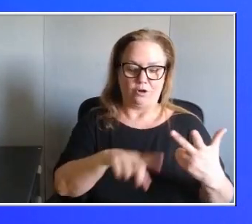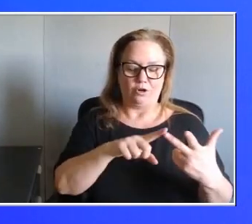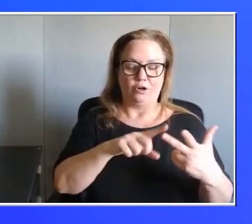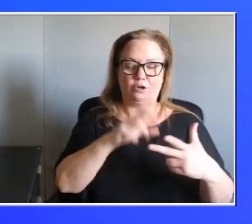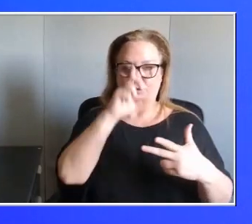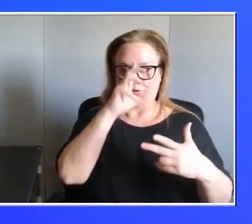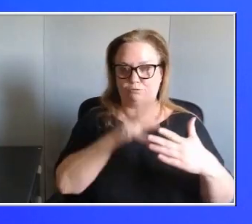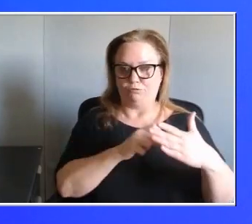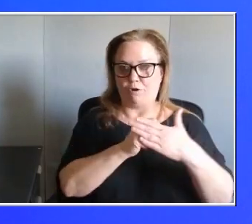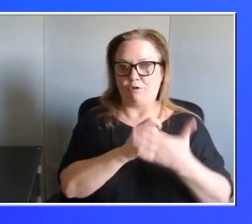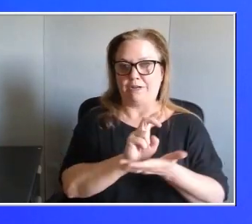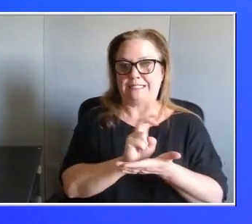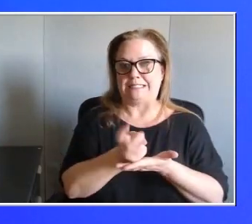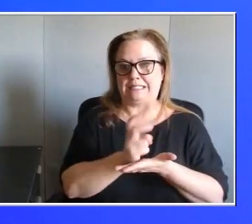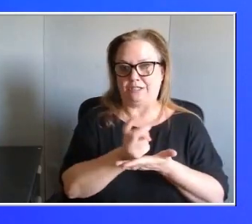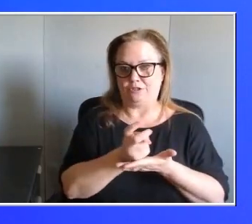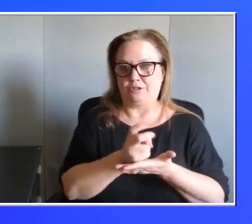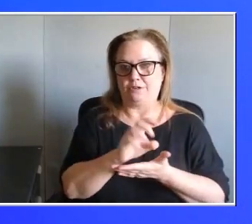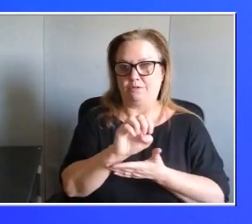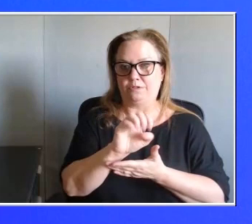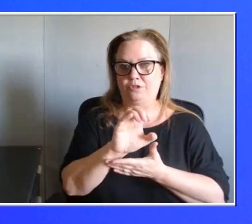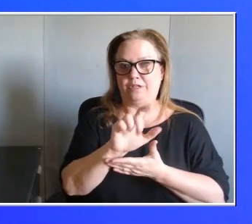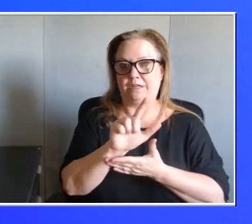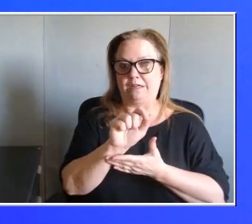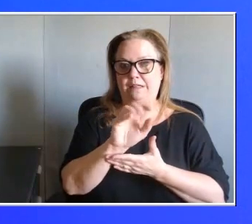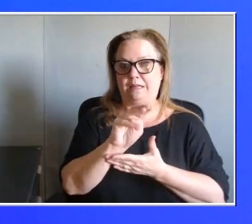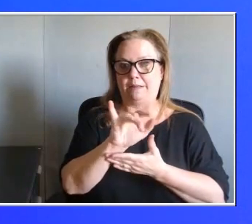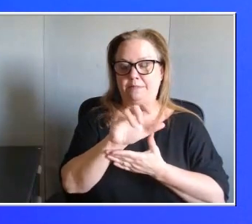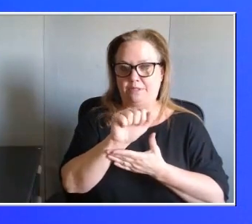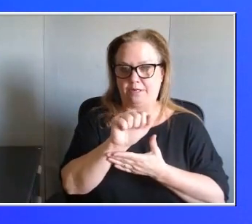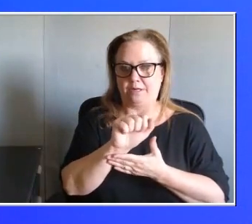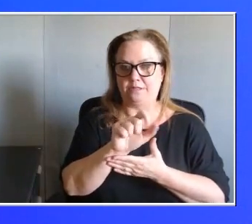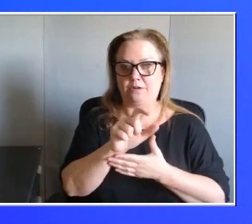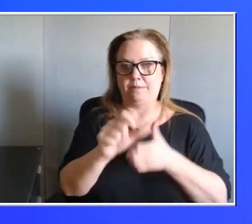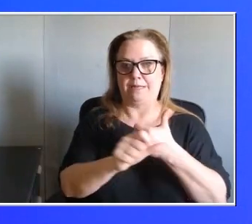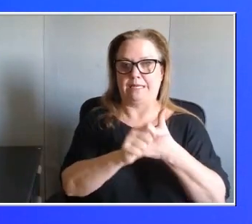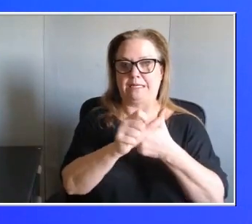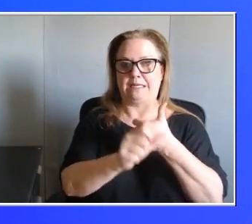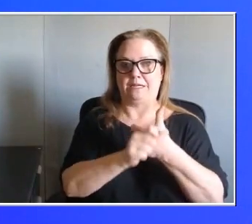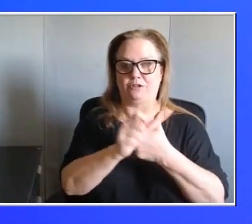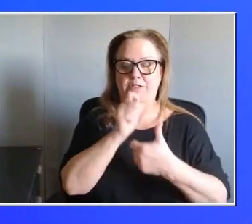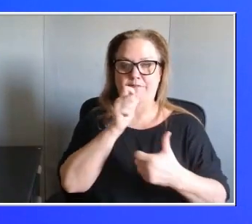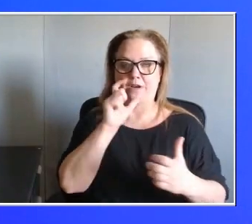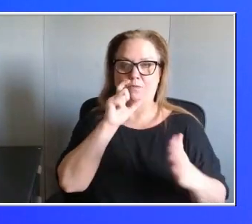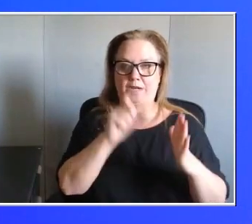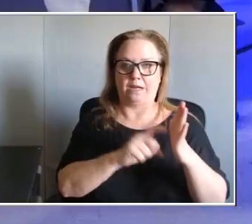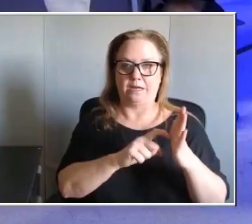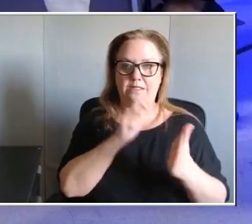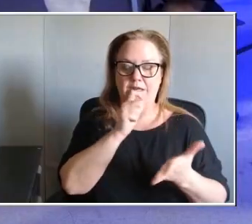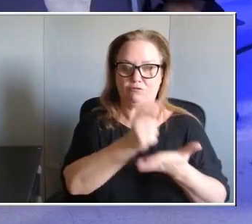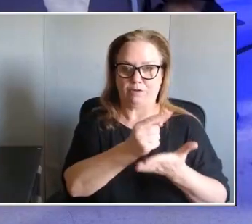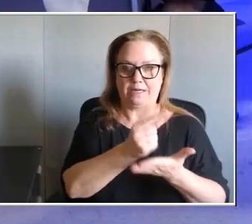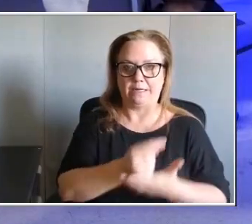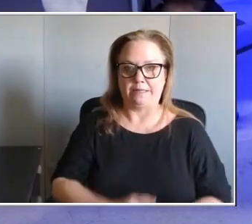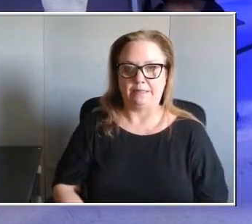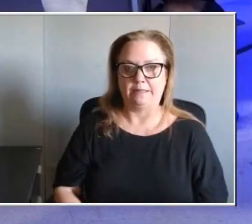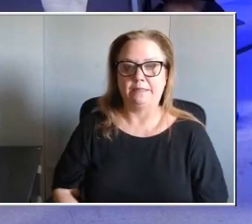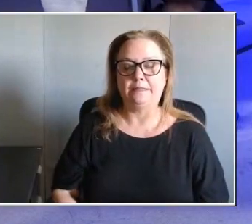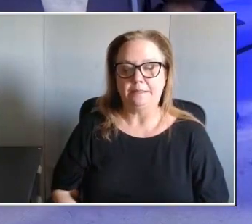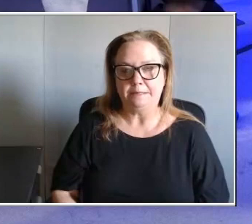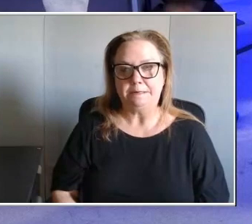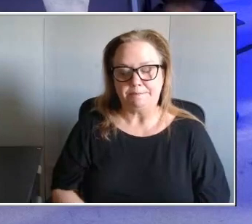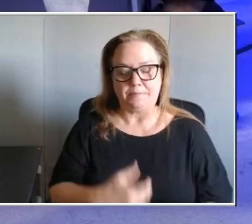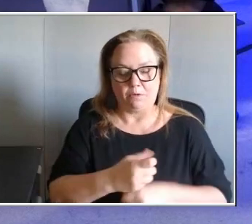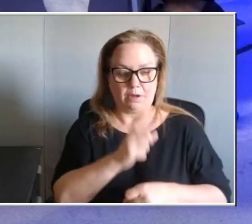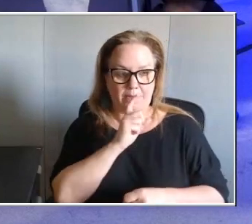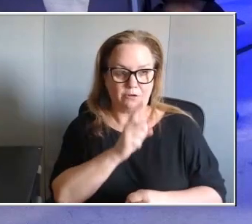seizure, which is what eclampsia is. So it can be really dangerous if it's unrecognized or untreated. Yeah, it's something we want to make sure people